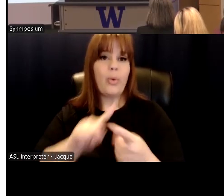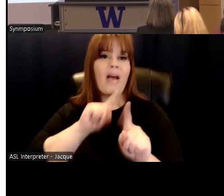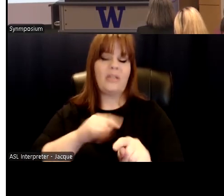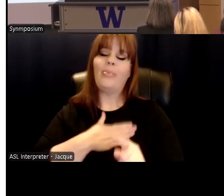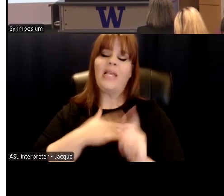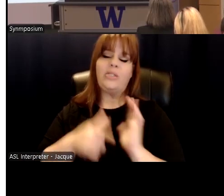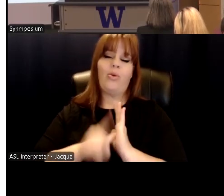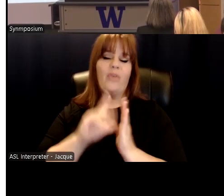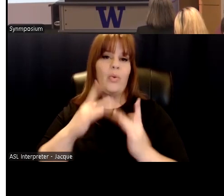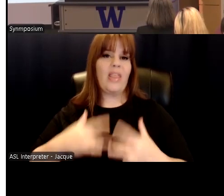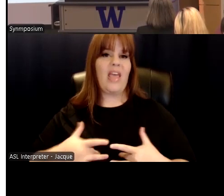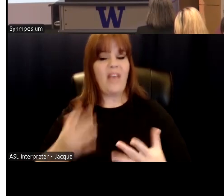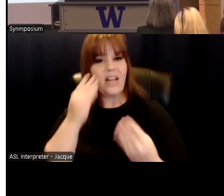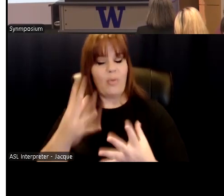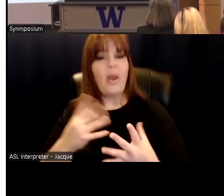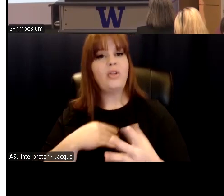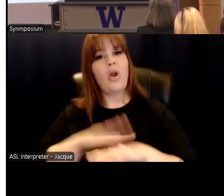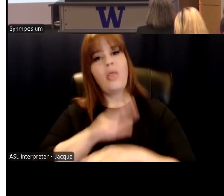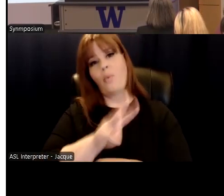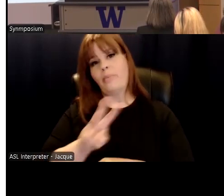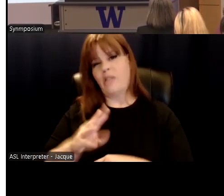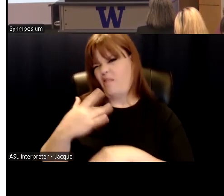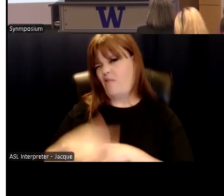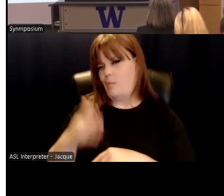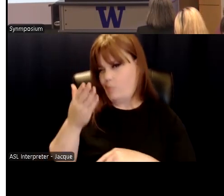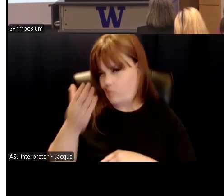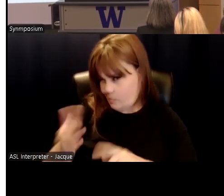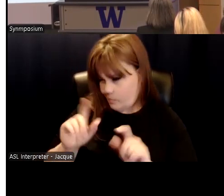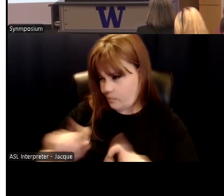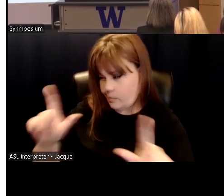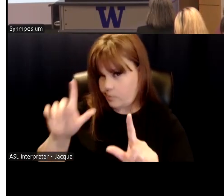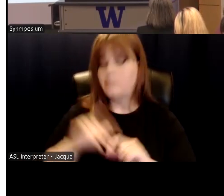event information on our website. It's available there.